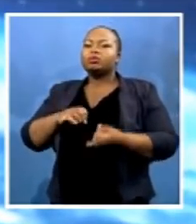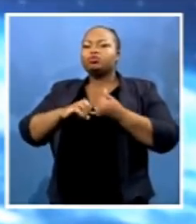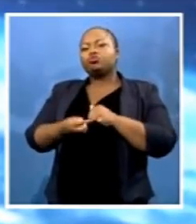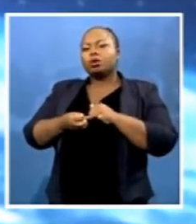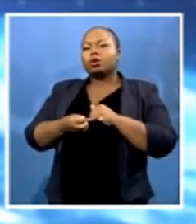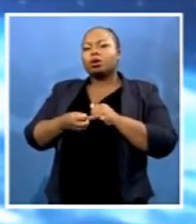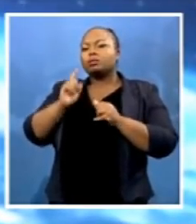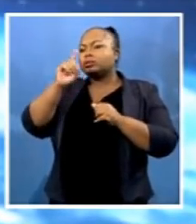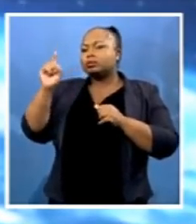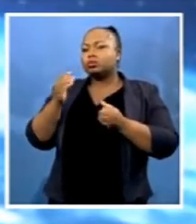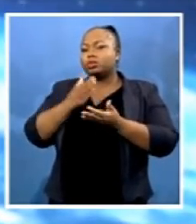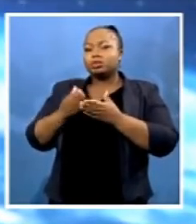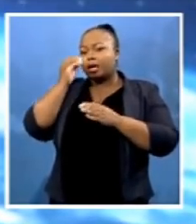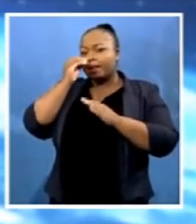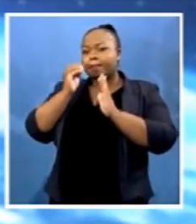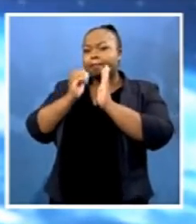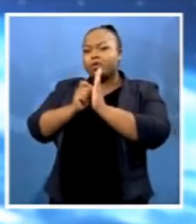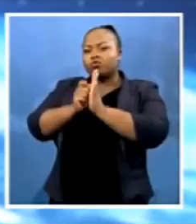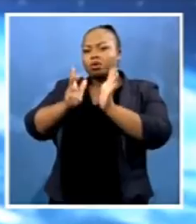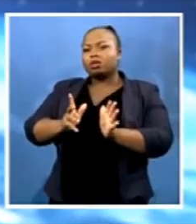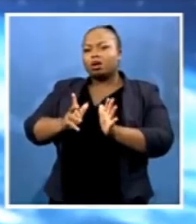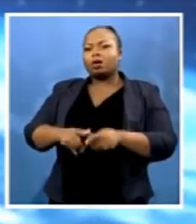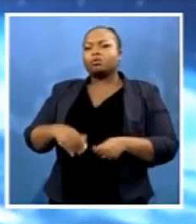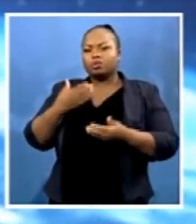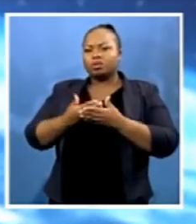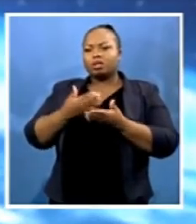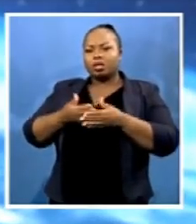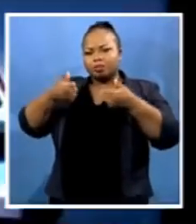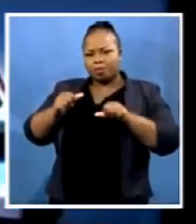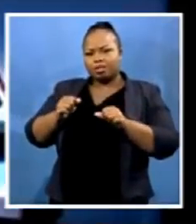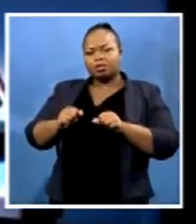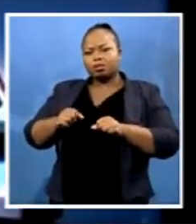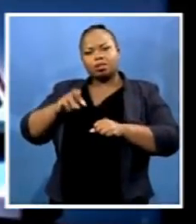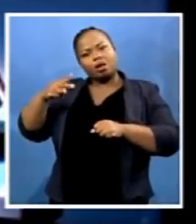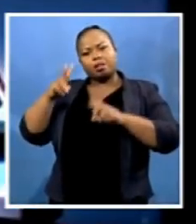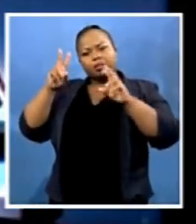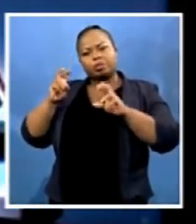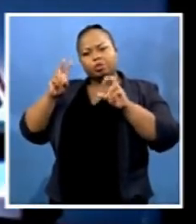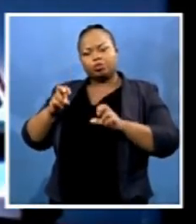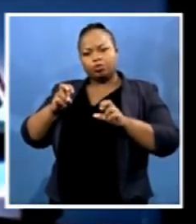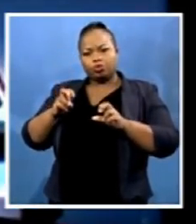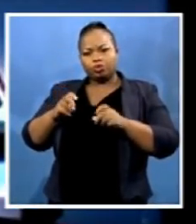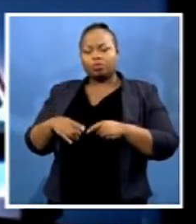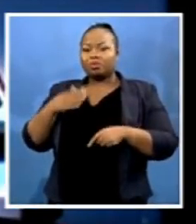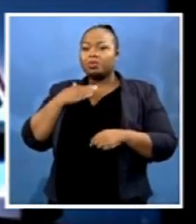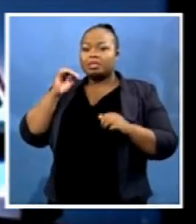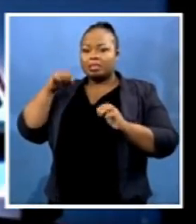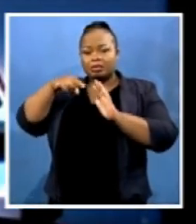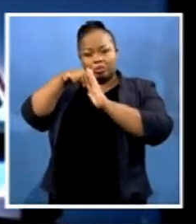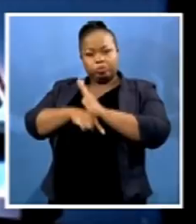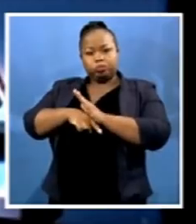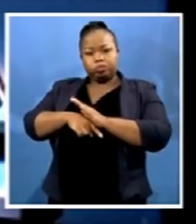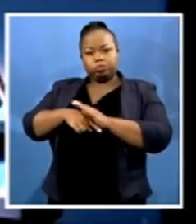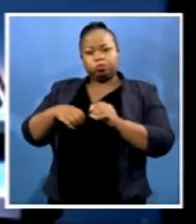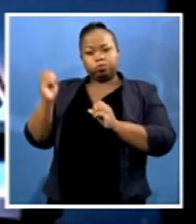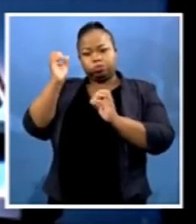can let them explore some of the issues that are top of their mind. But that was a very comprehensive and a very